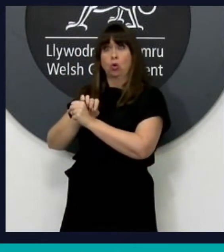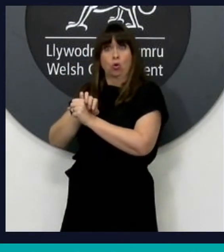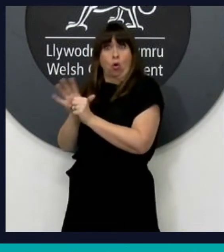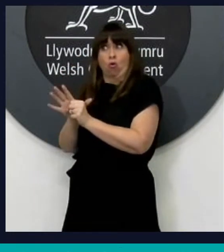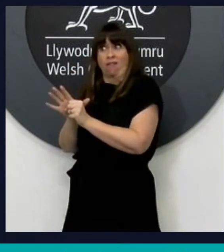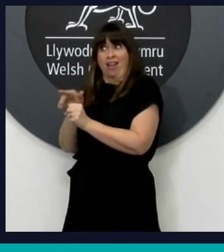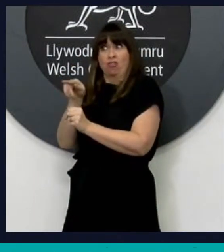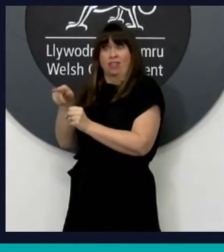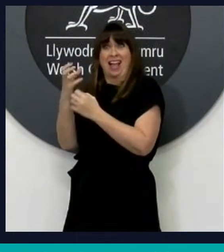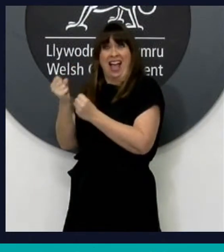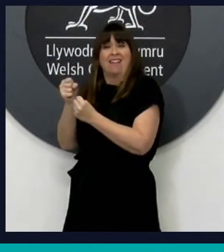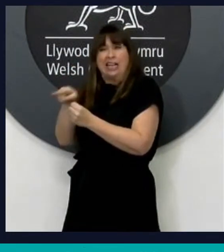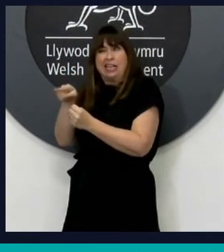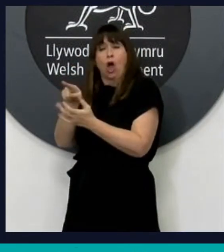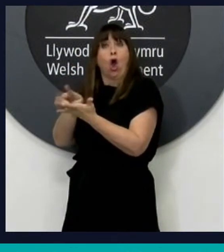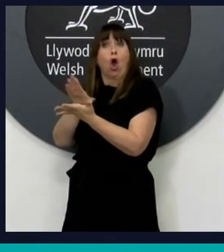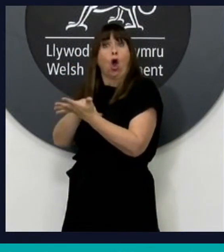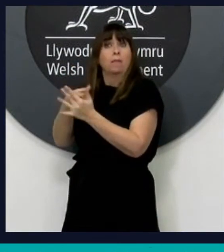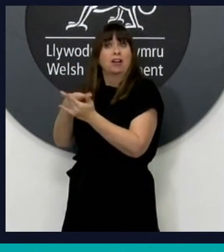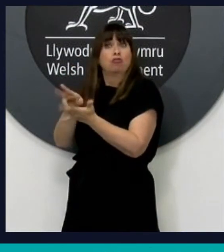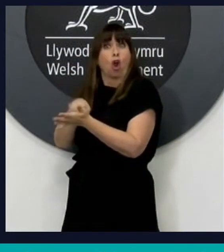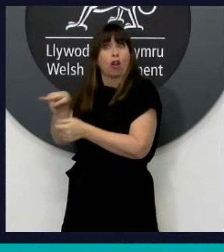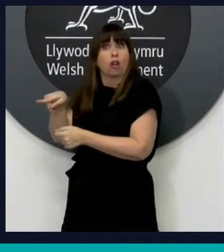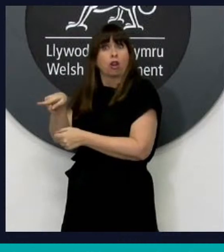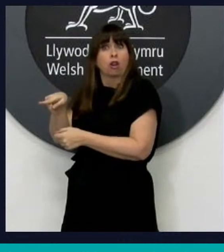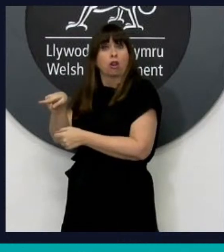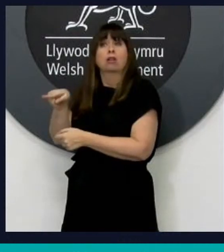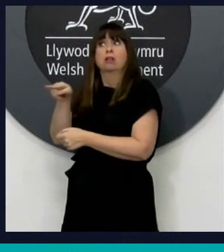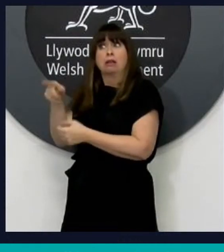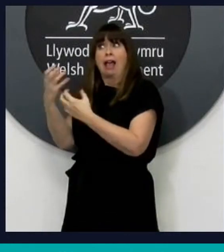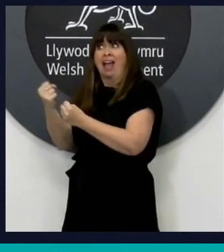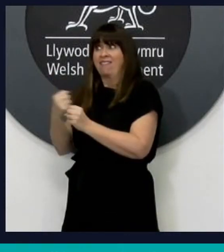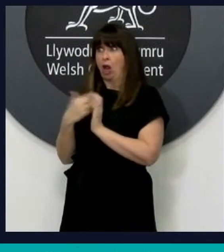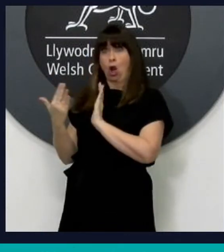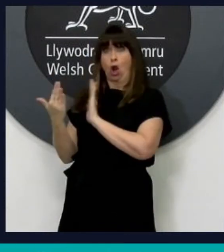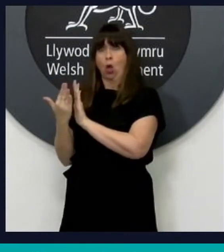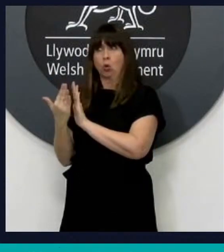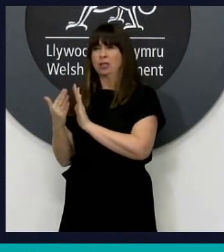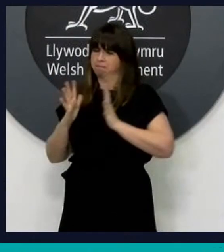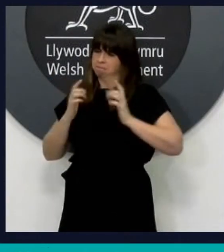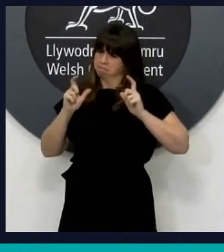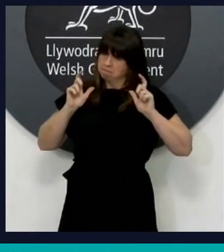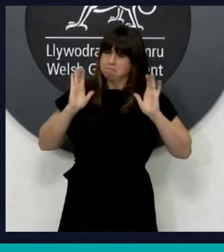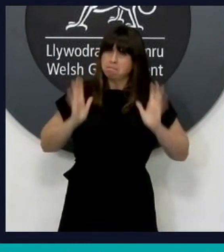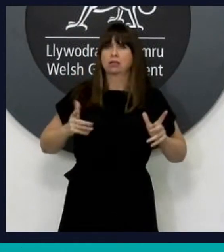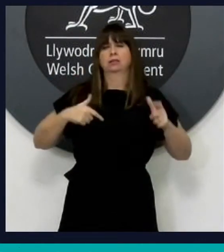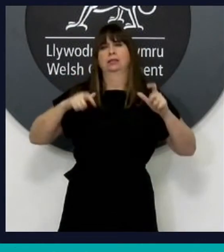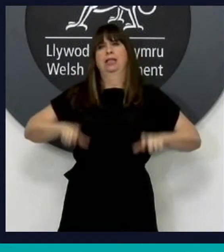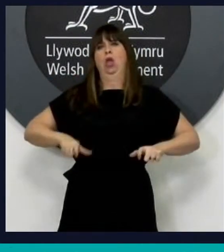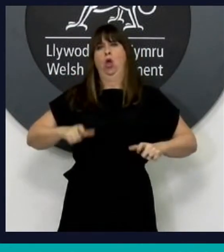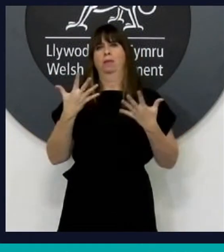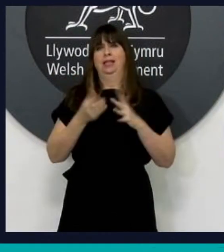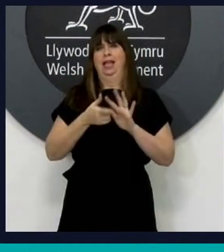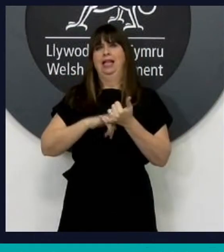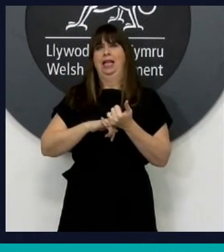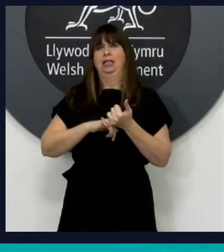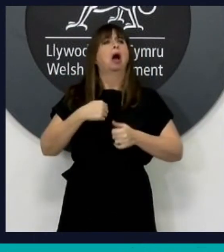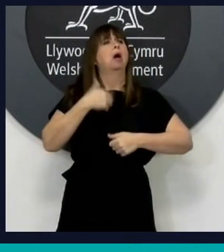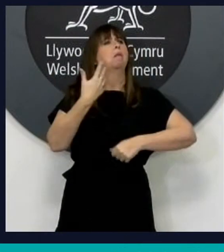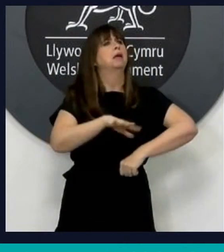probable Omicron case in Wales will need to self-isolate for 10 days regardless of their